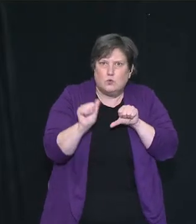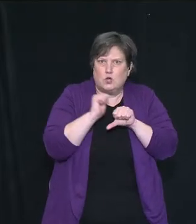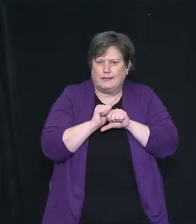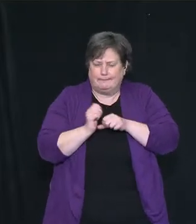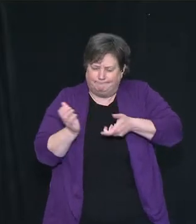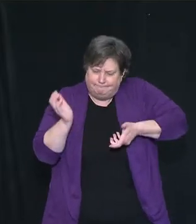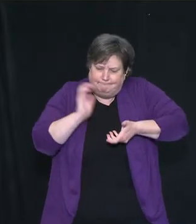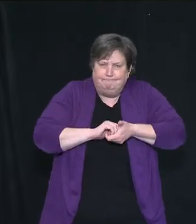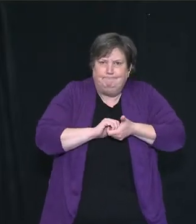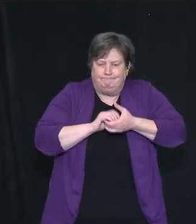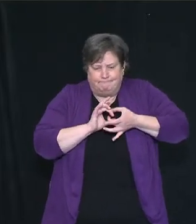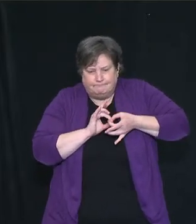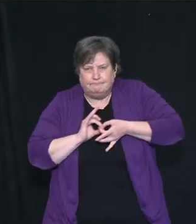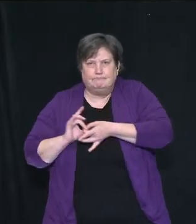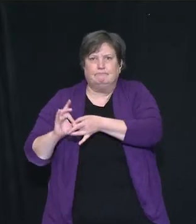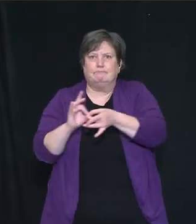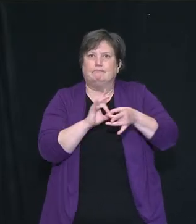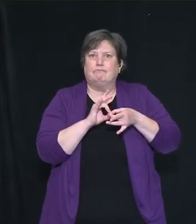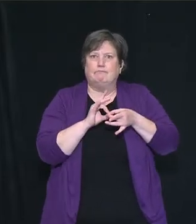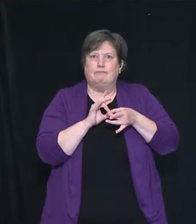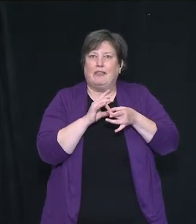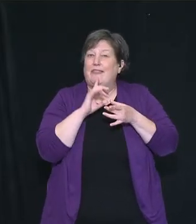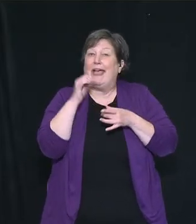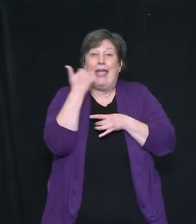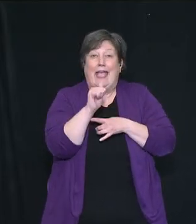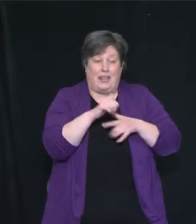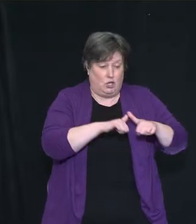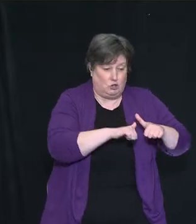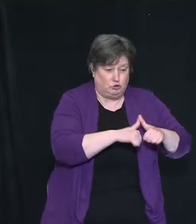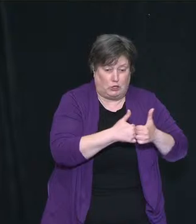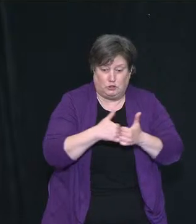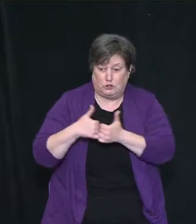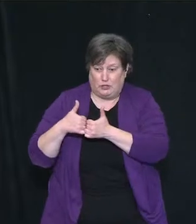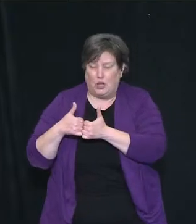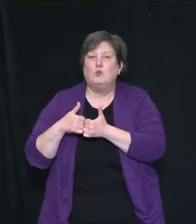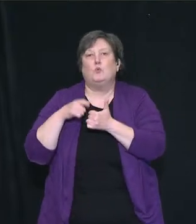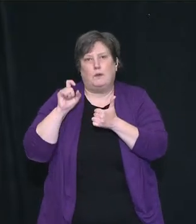in hand, that today's pressing challenge must be faced.